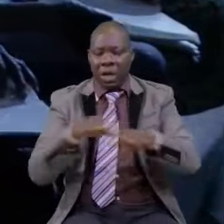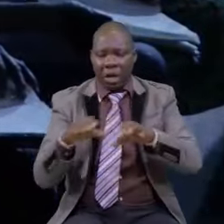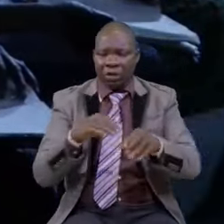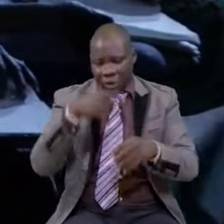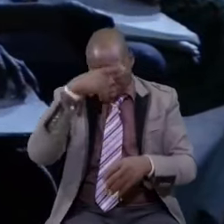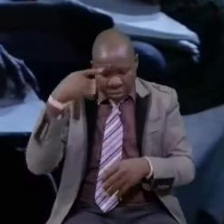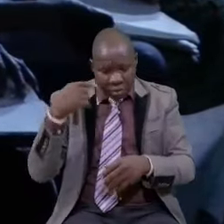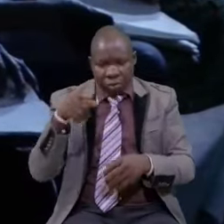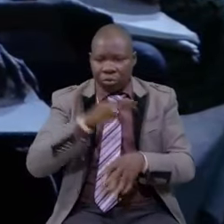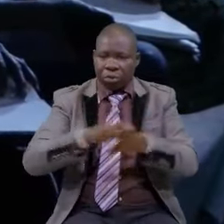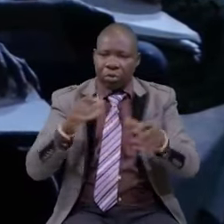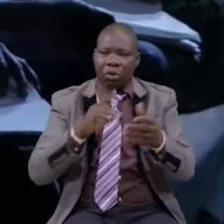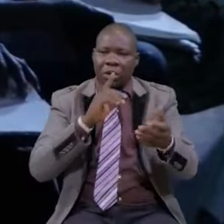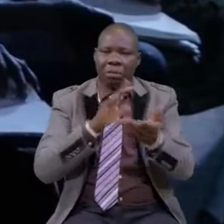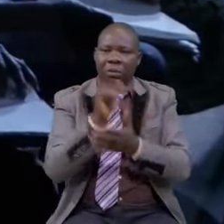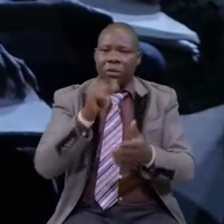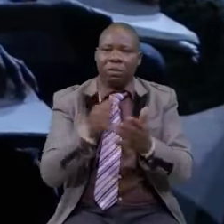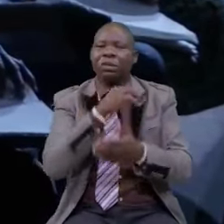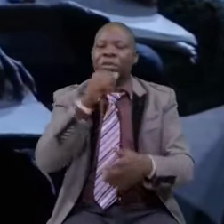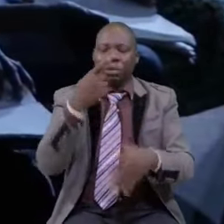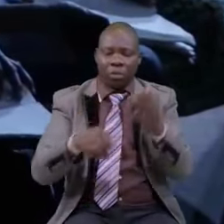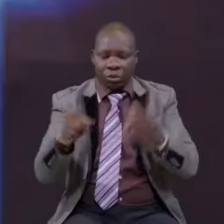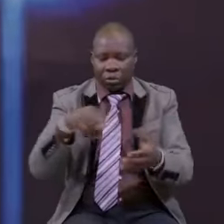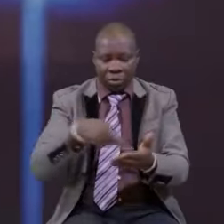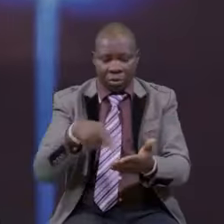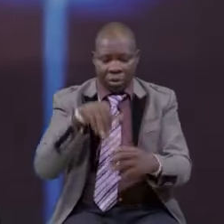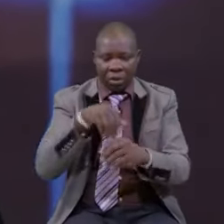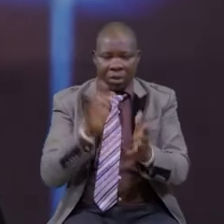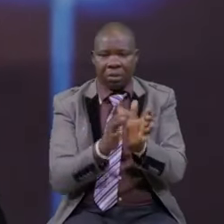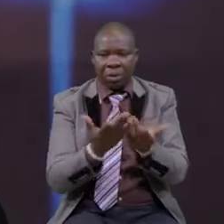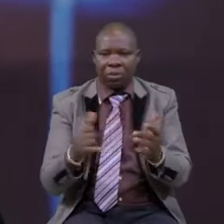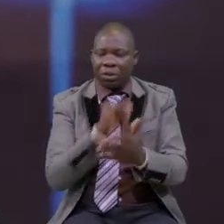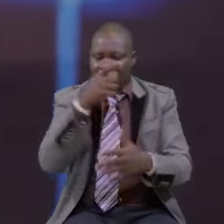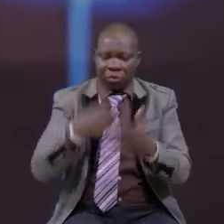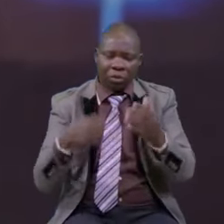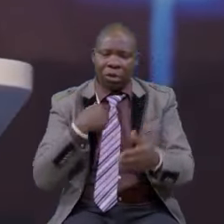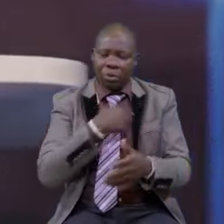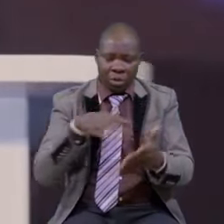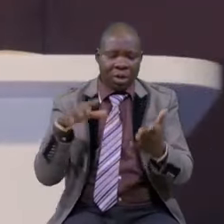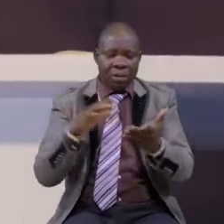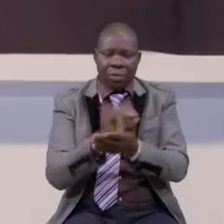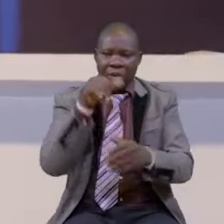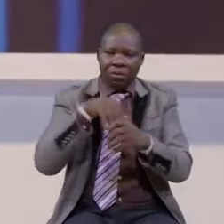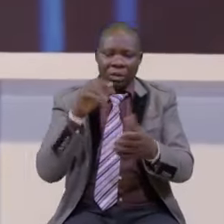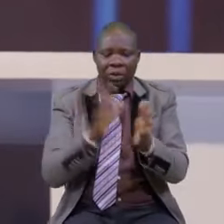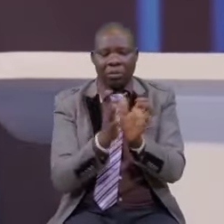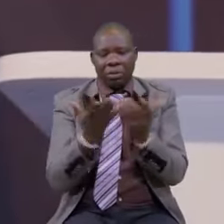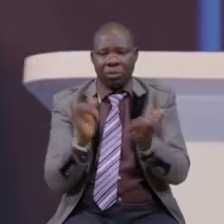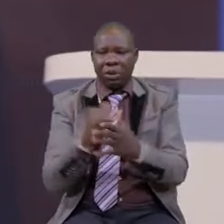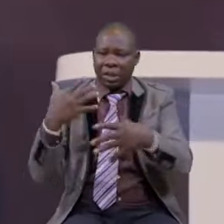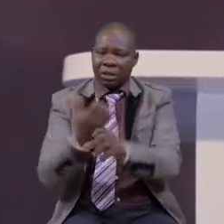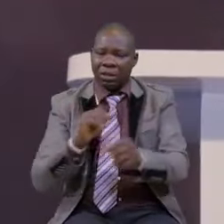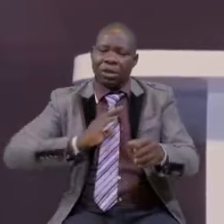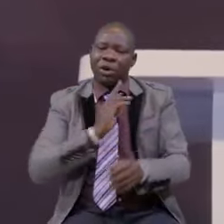don't believe. It's not what we read in the Bible, it's what we believe in the Bible that gets us out of